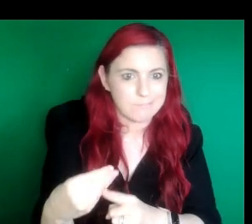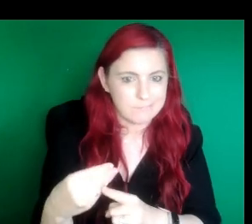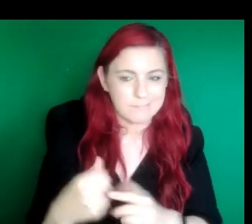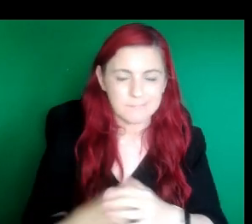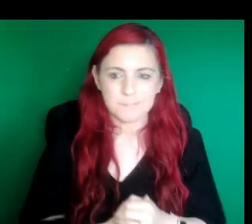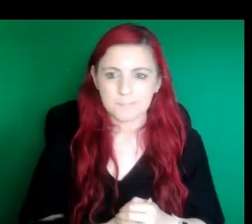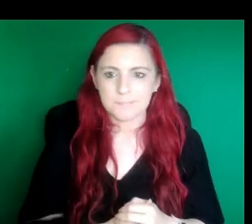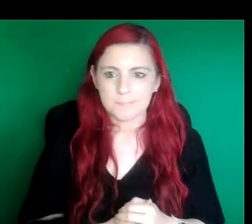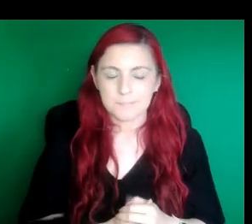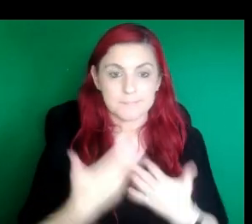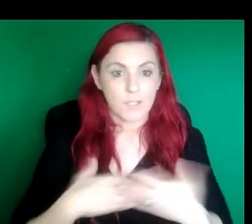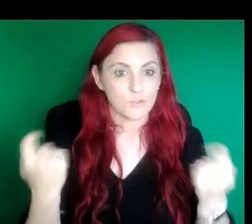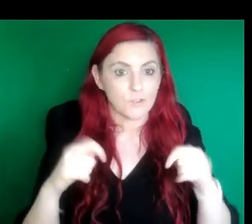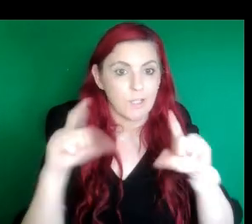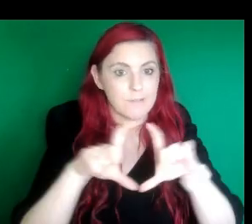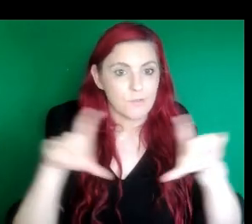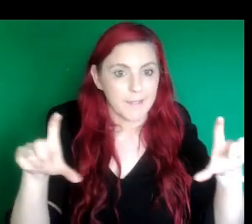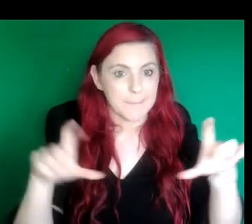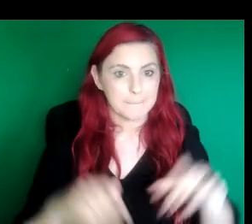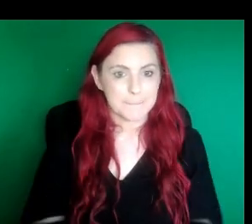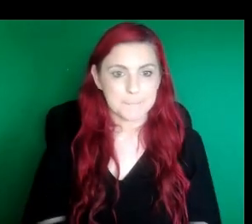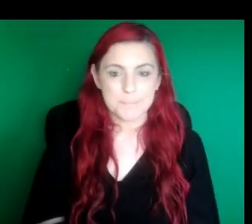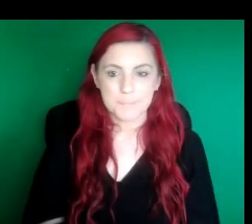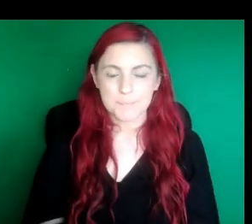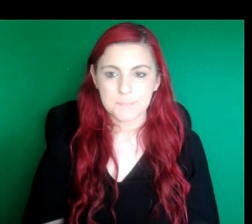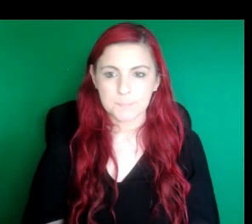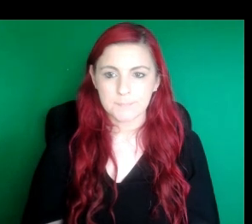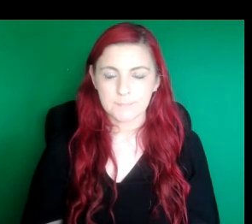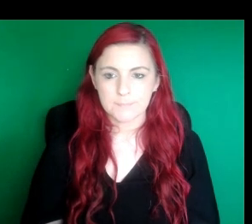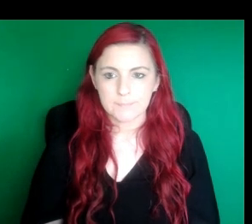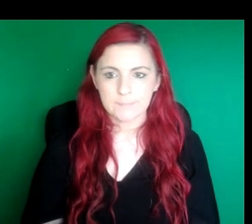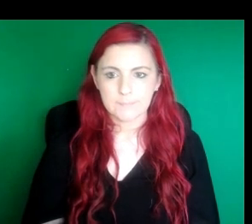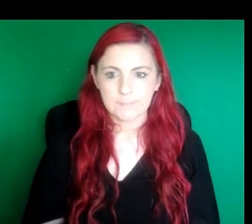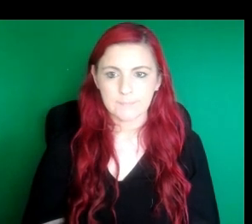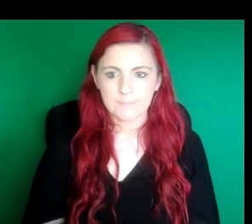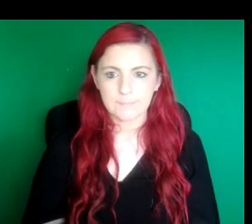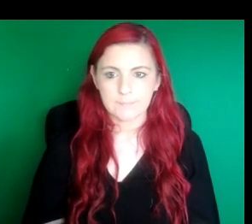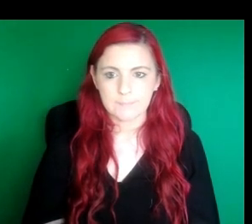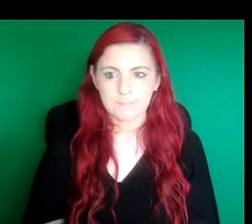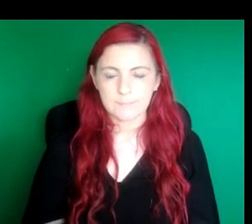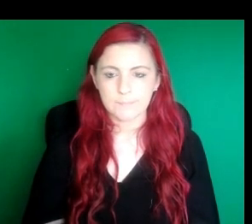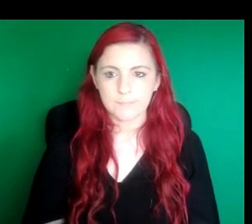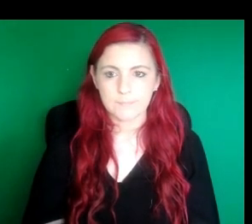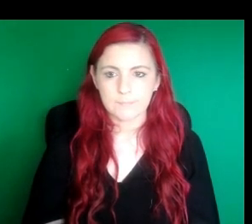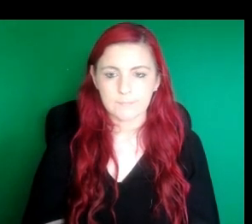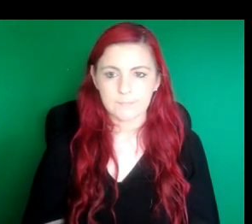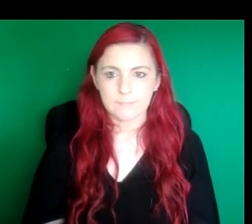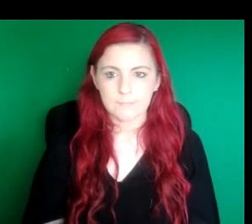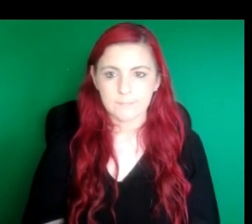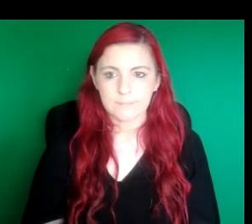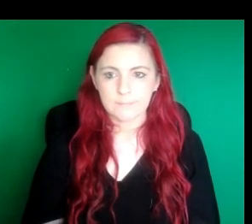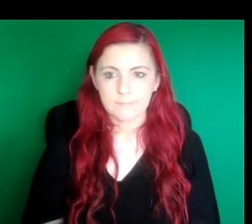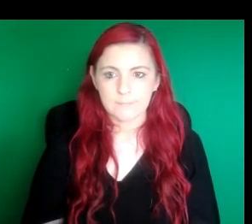project. So I'm just going to share my screen. If you bear with